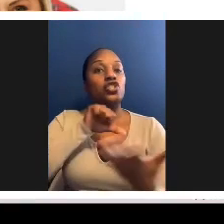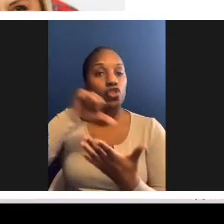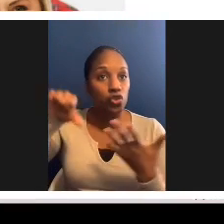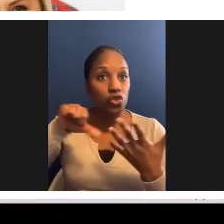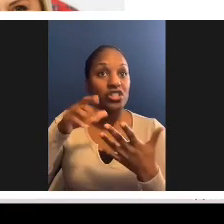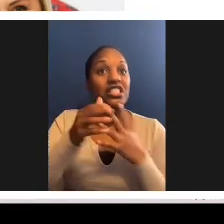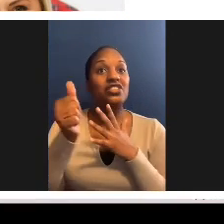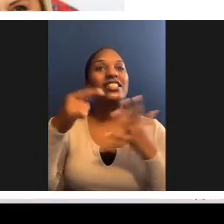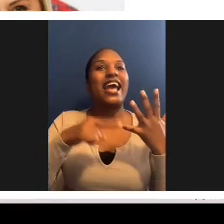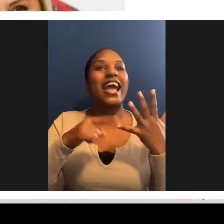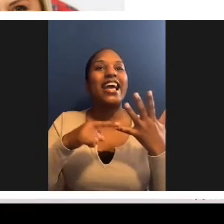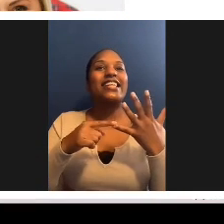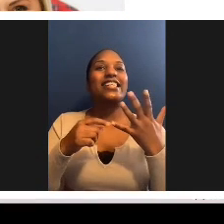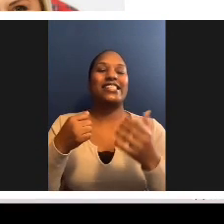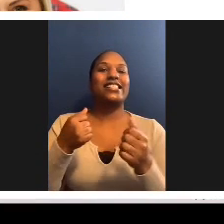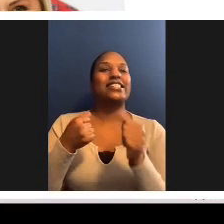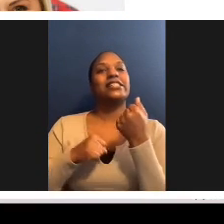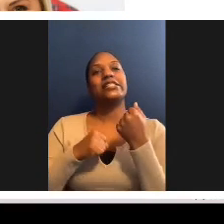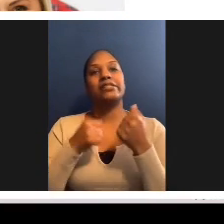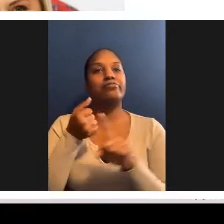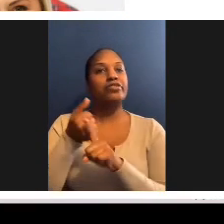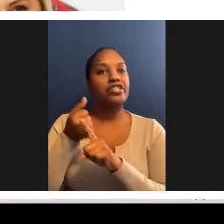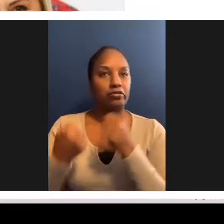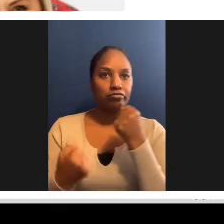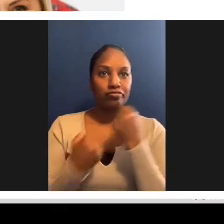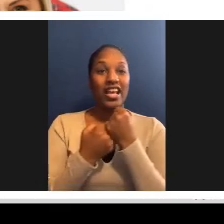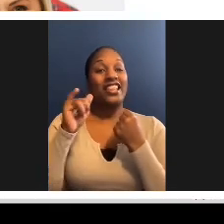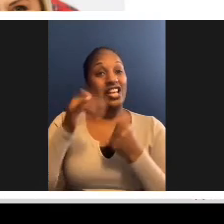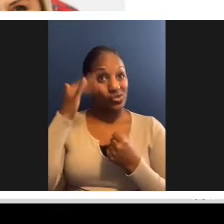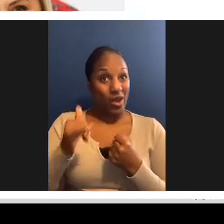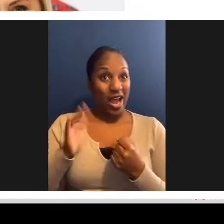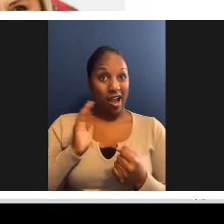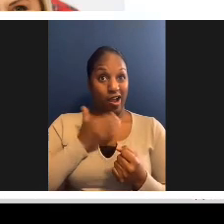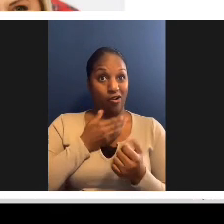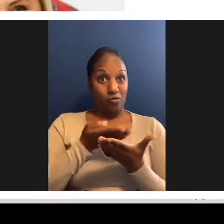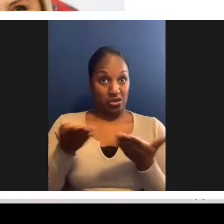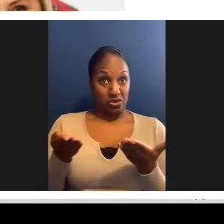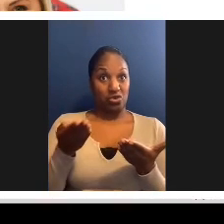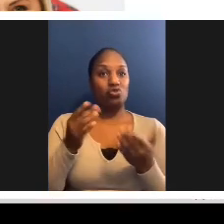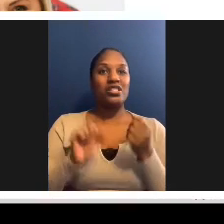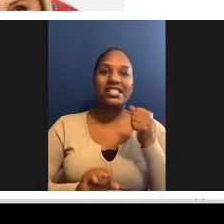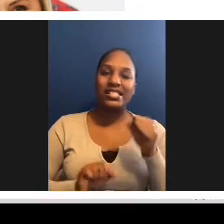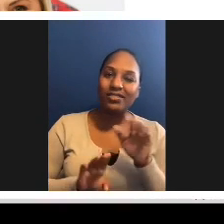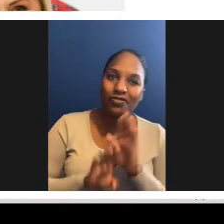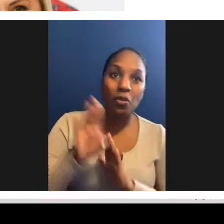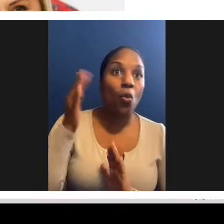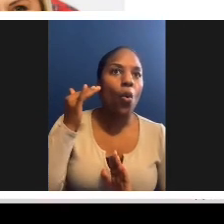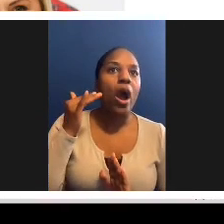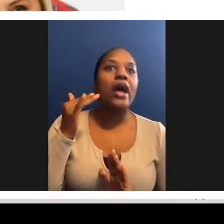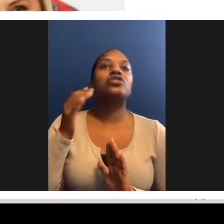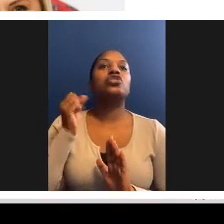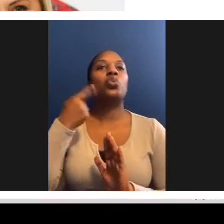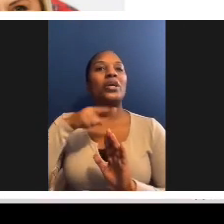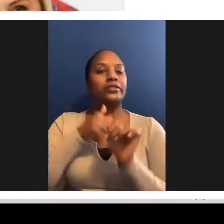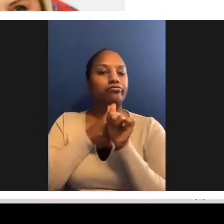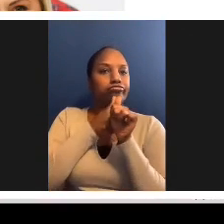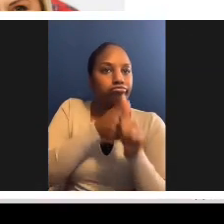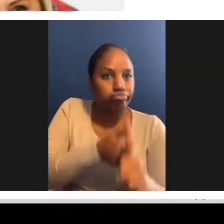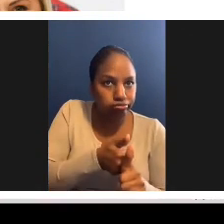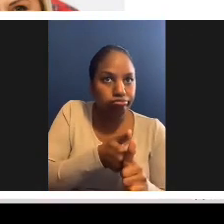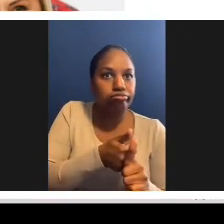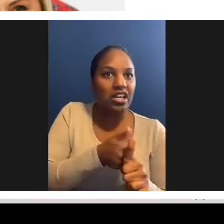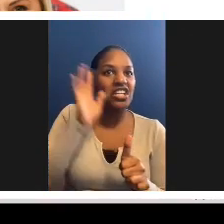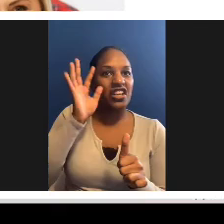self-advocacy. And this is why the Pathways materials and website was developed, was to be in compliant with those 2